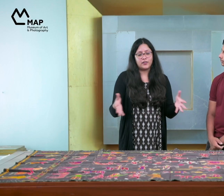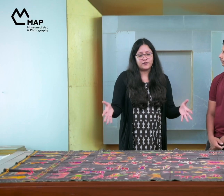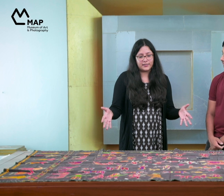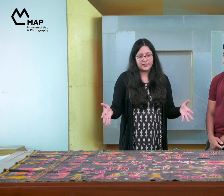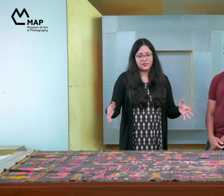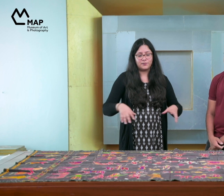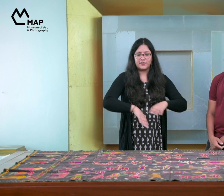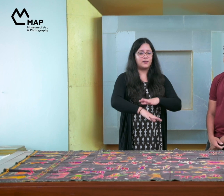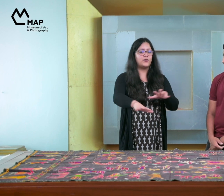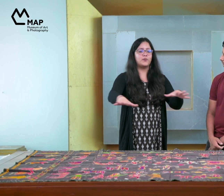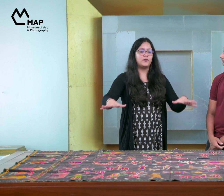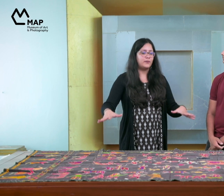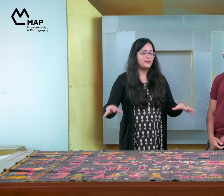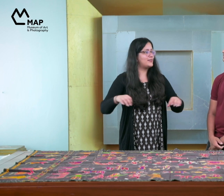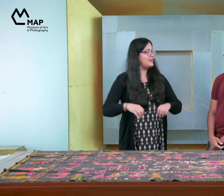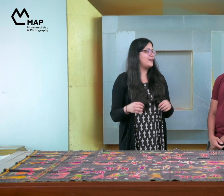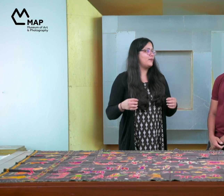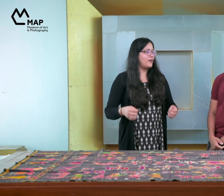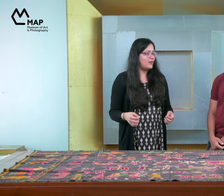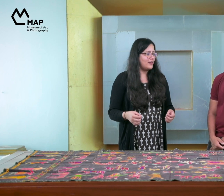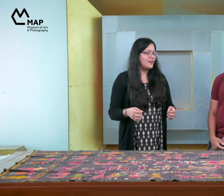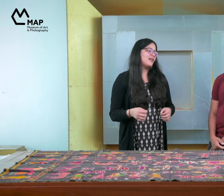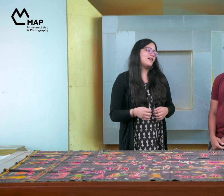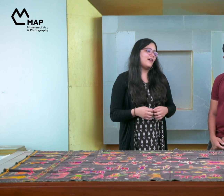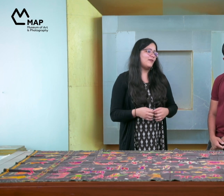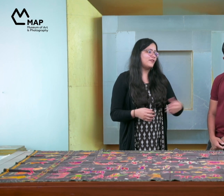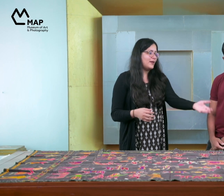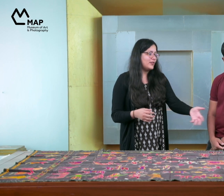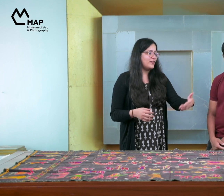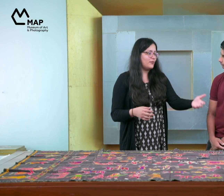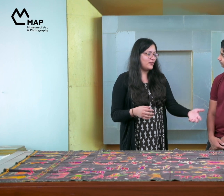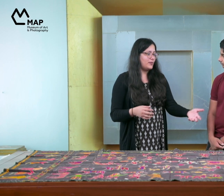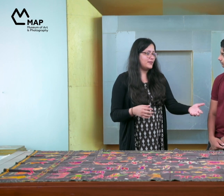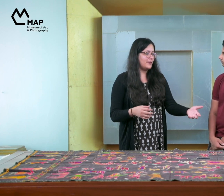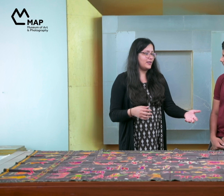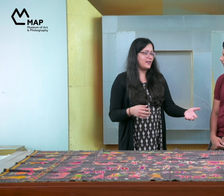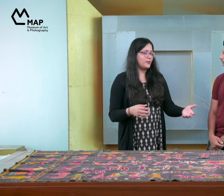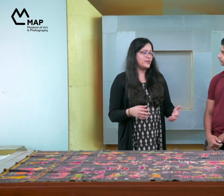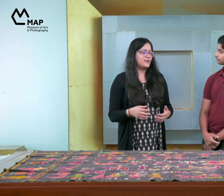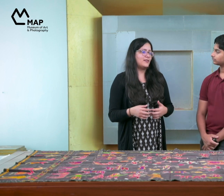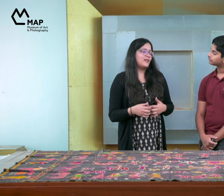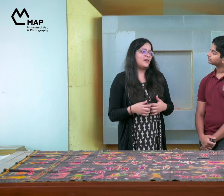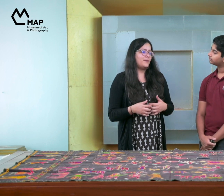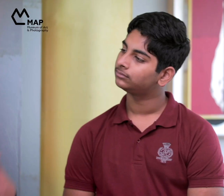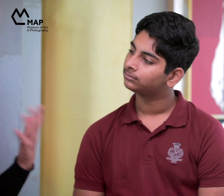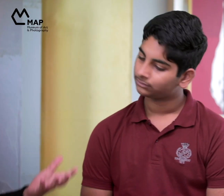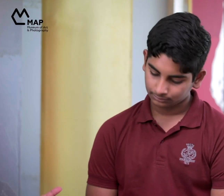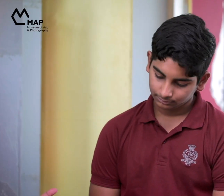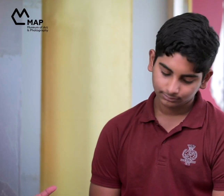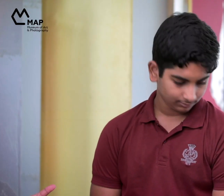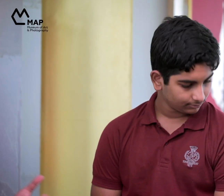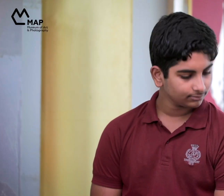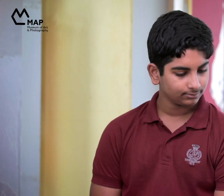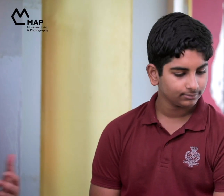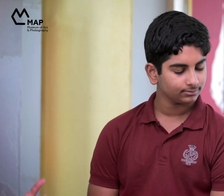if you think of this as a group of women sitting and embroidering, for them the train would have been something that was now part